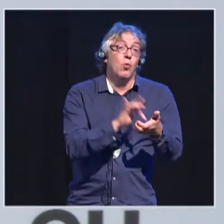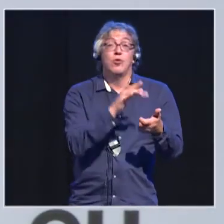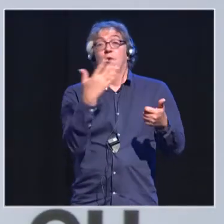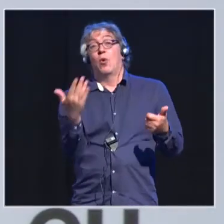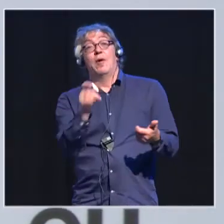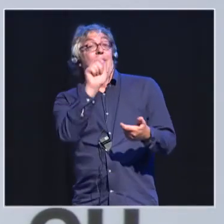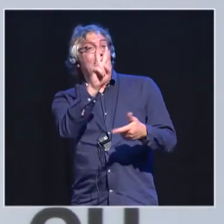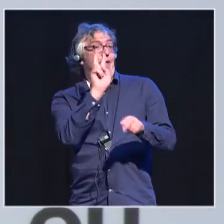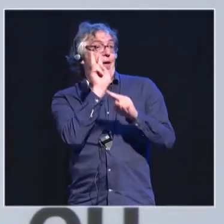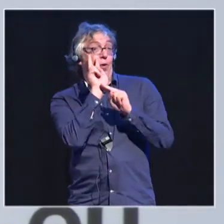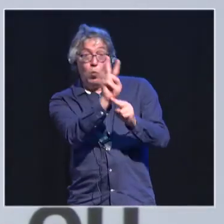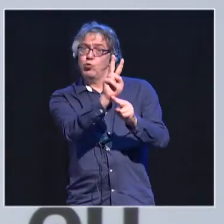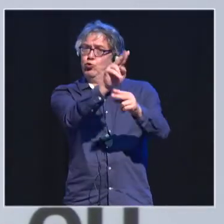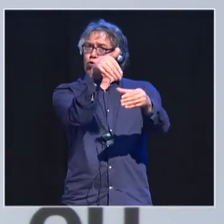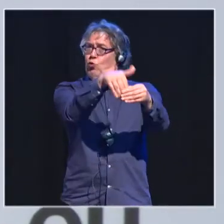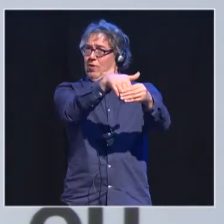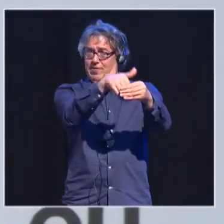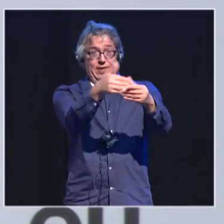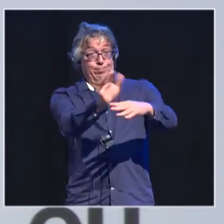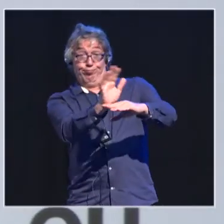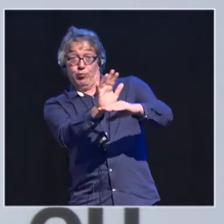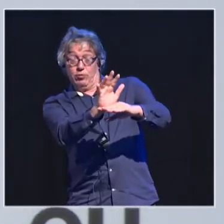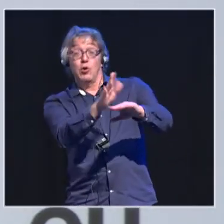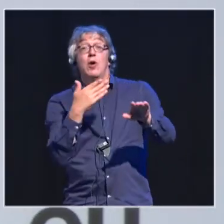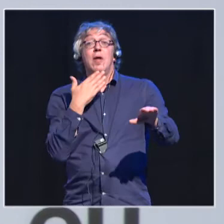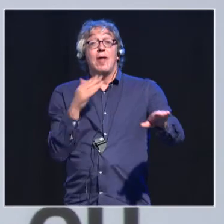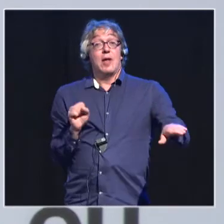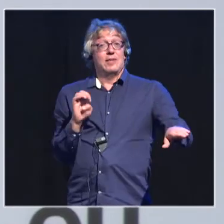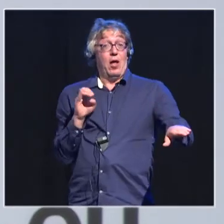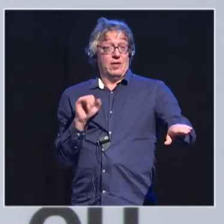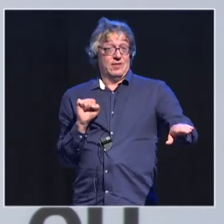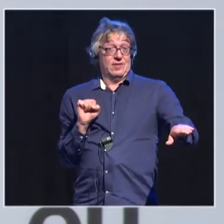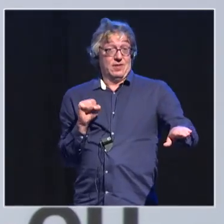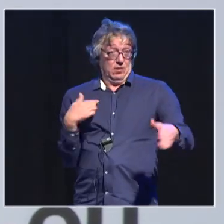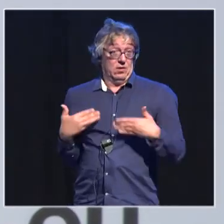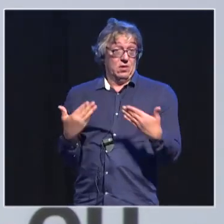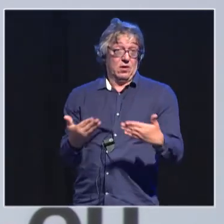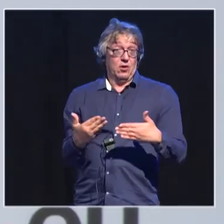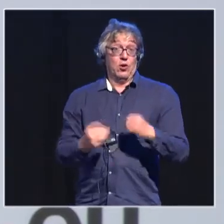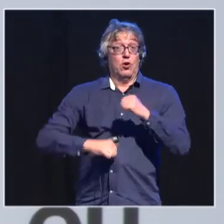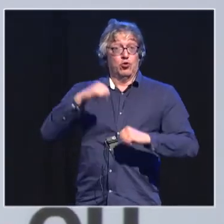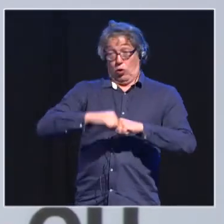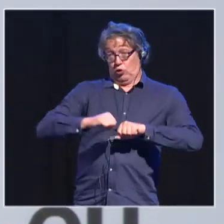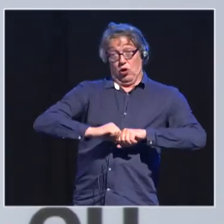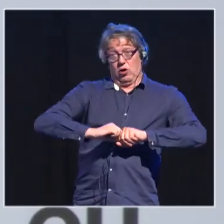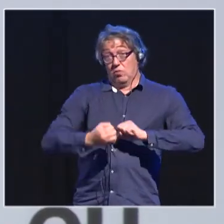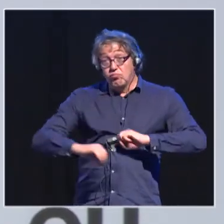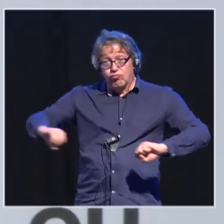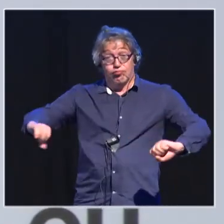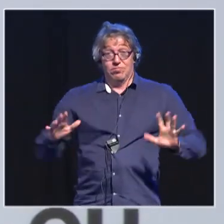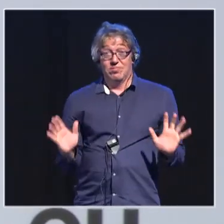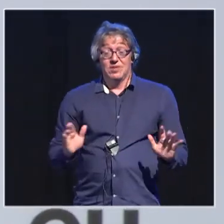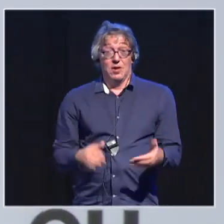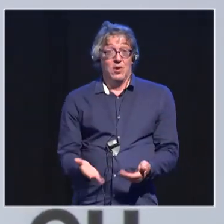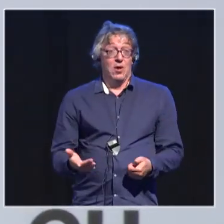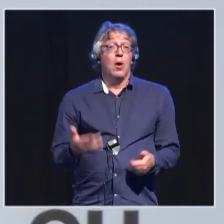and they watch a content, it's through the SES infrastructure. The only reason why we were able to do that, I mean, there are many reasons, but the single